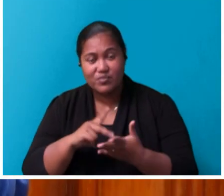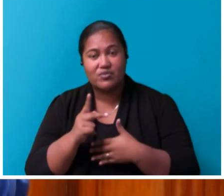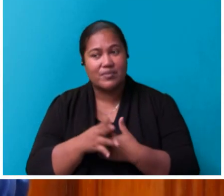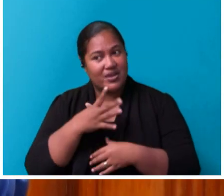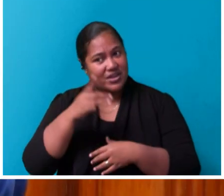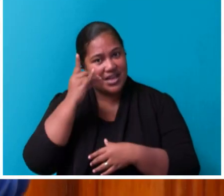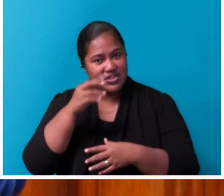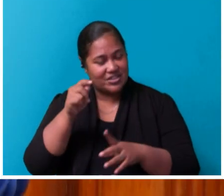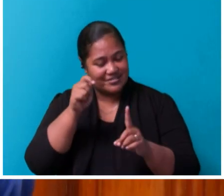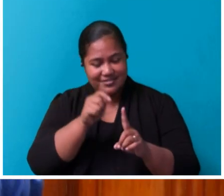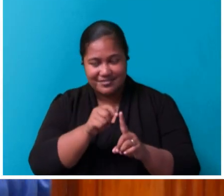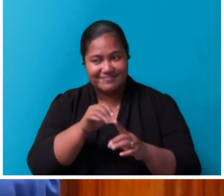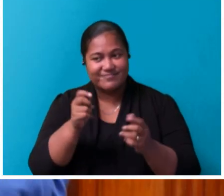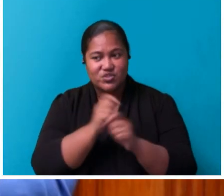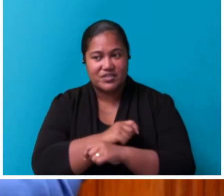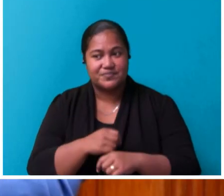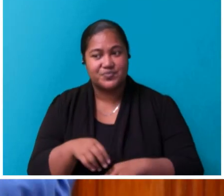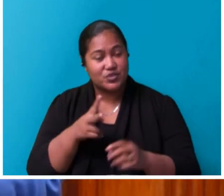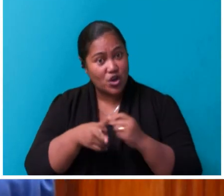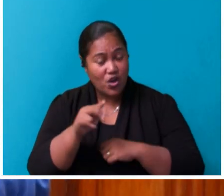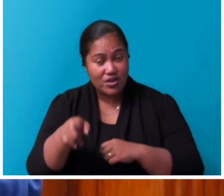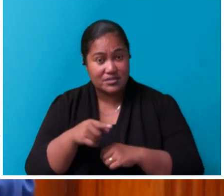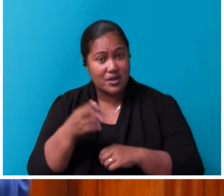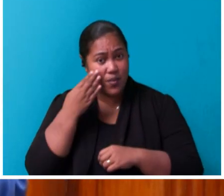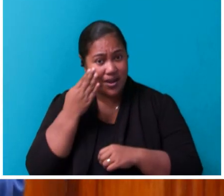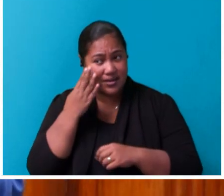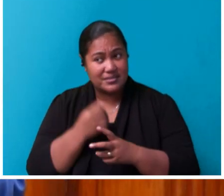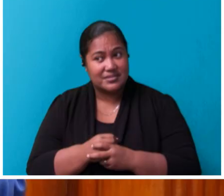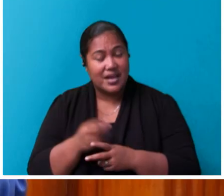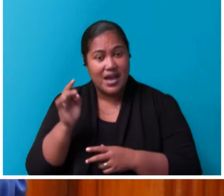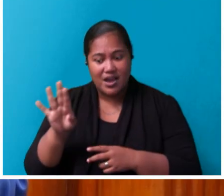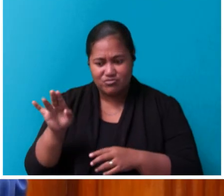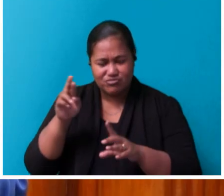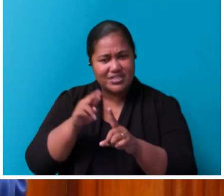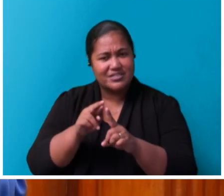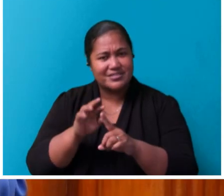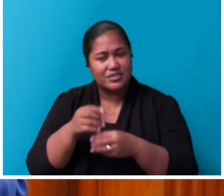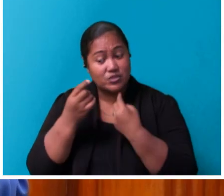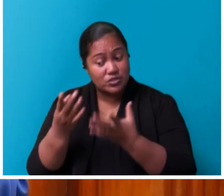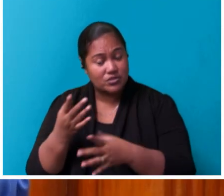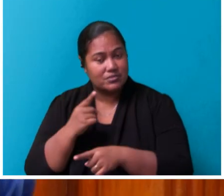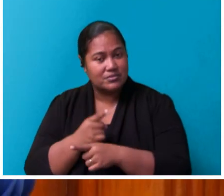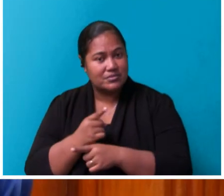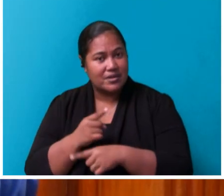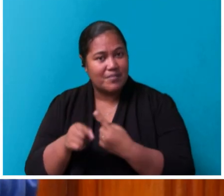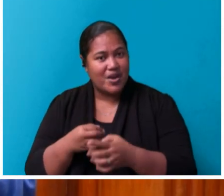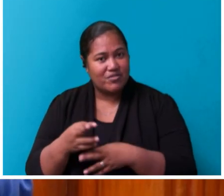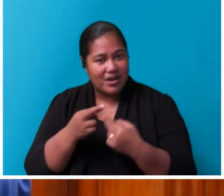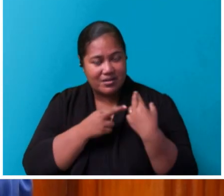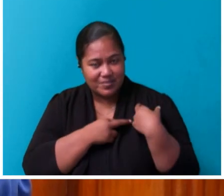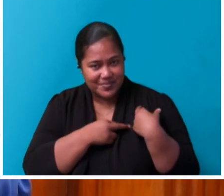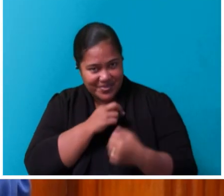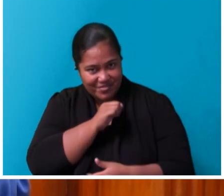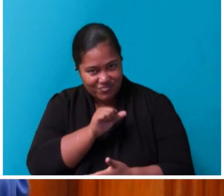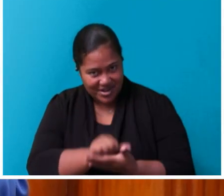change. We will launch awareness and outreach programs that inform our fishers about their rights and responsibilities, as well as the importance